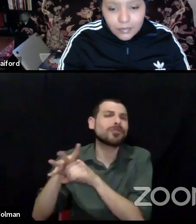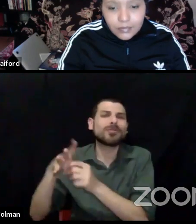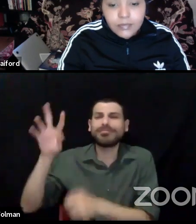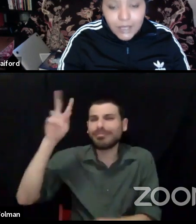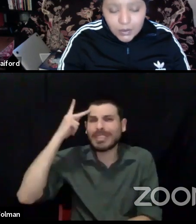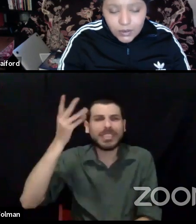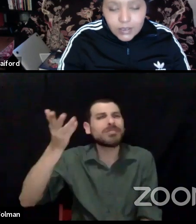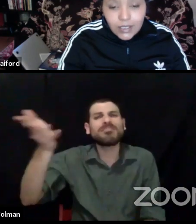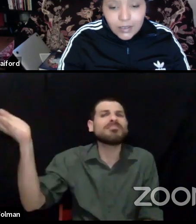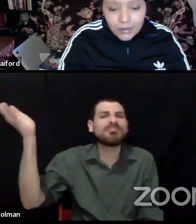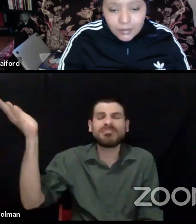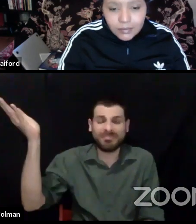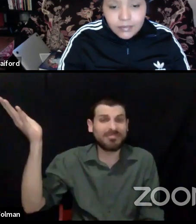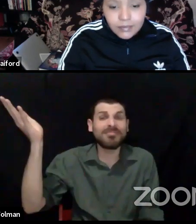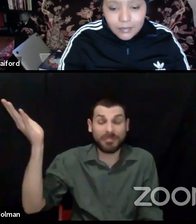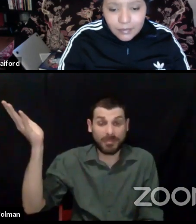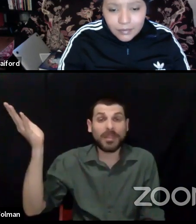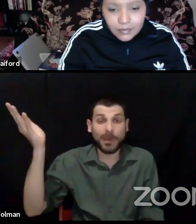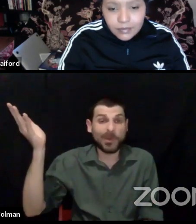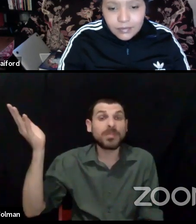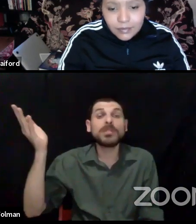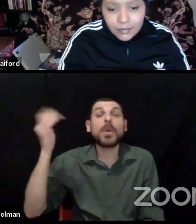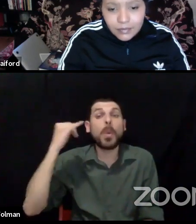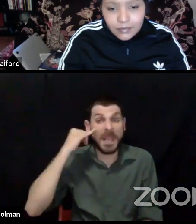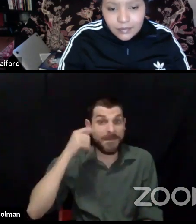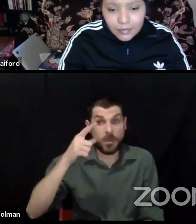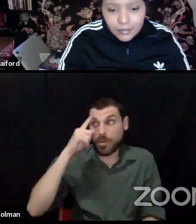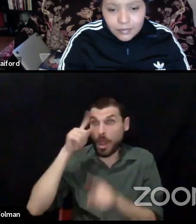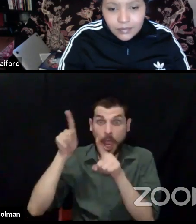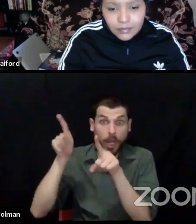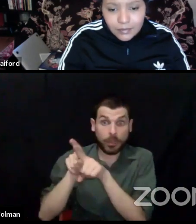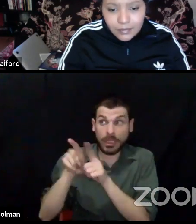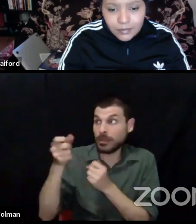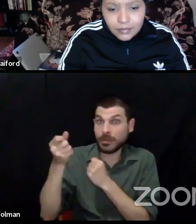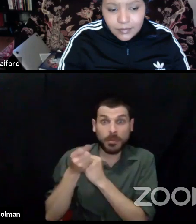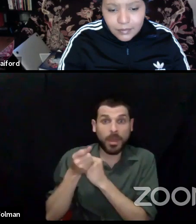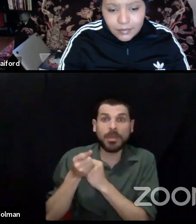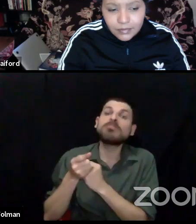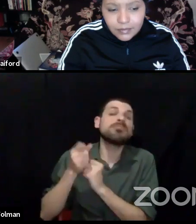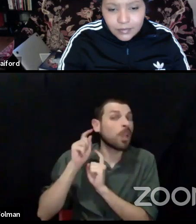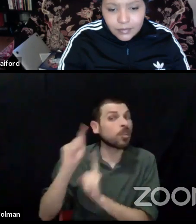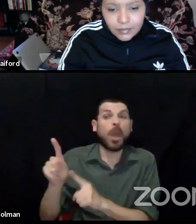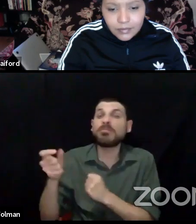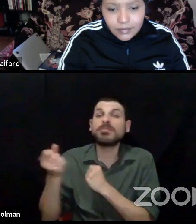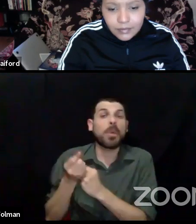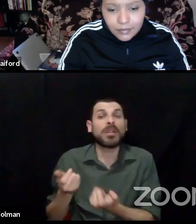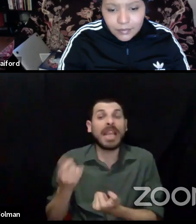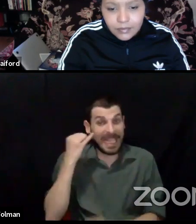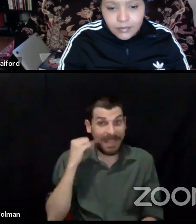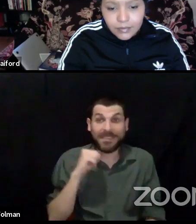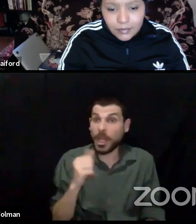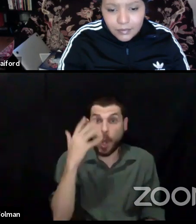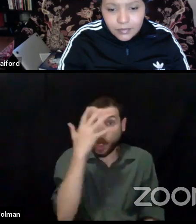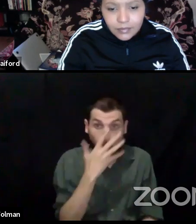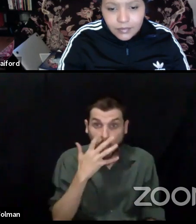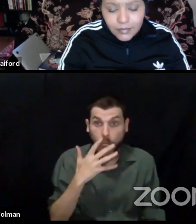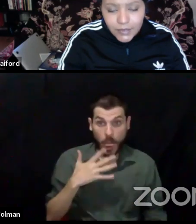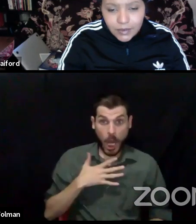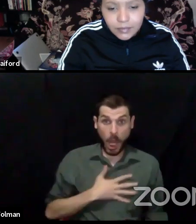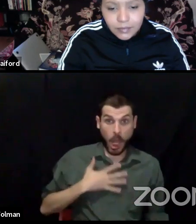is. And if the local politics don't look like you, then we better figure out how to get somebody involved that looks like